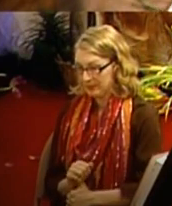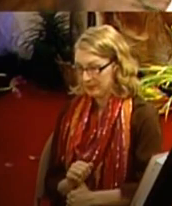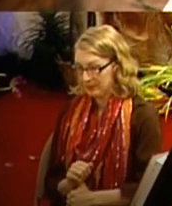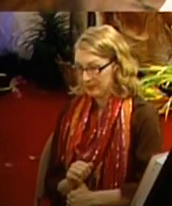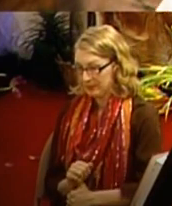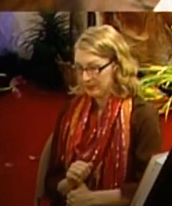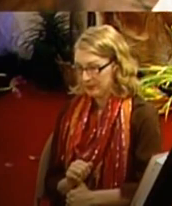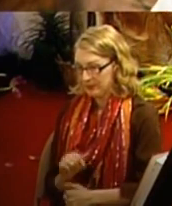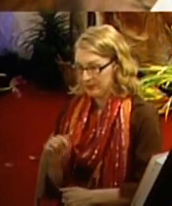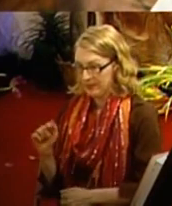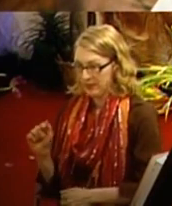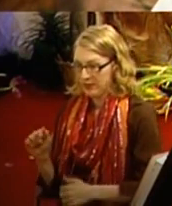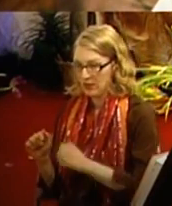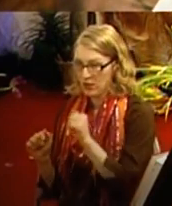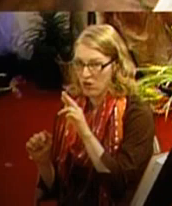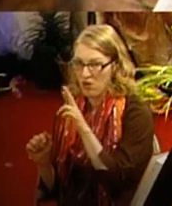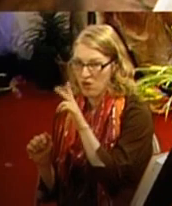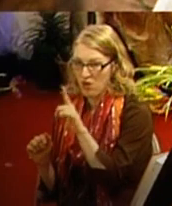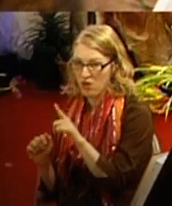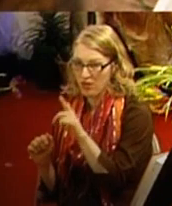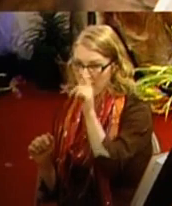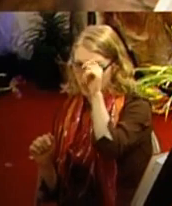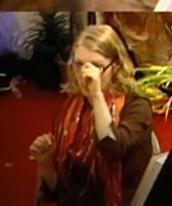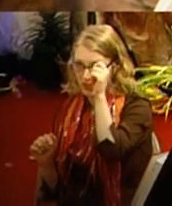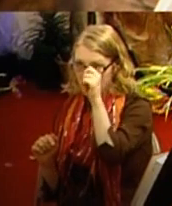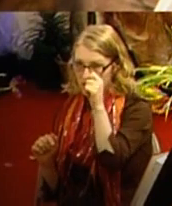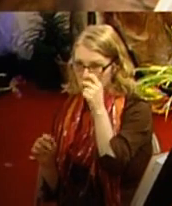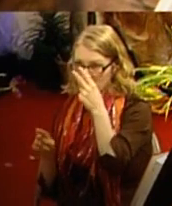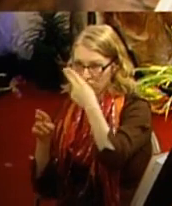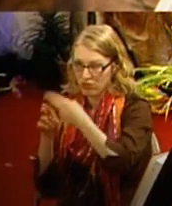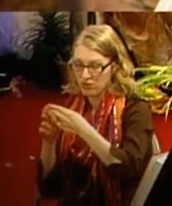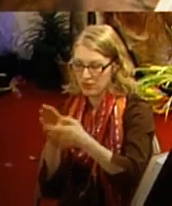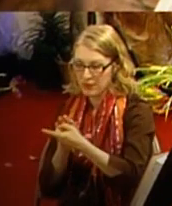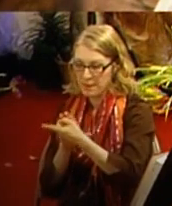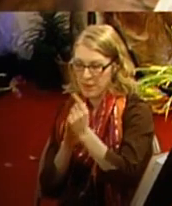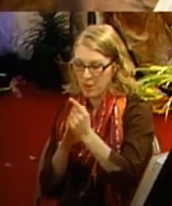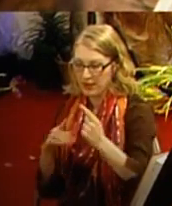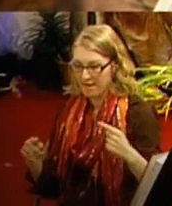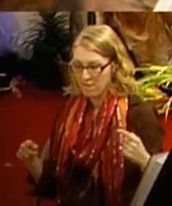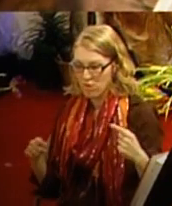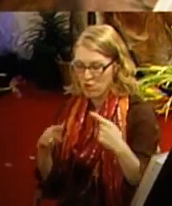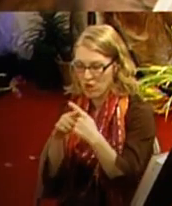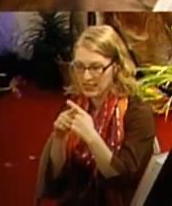This is what Karl Barth, the theologian, calls the moment of crisis